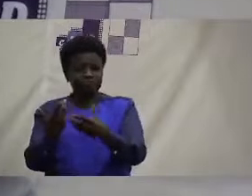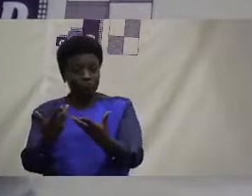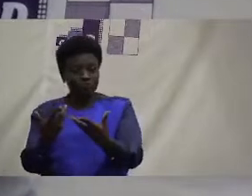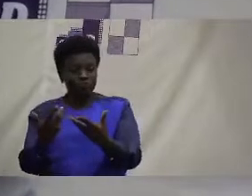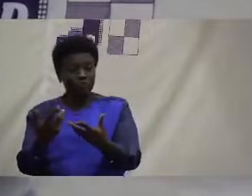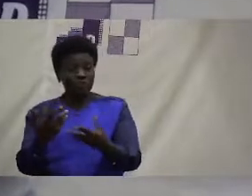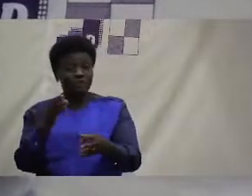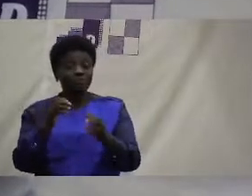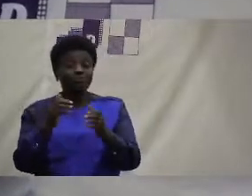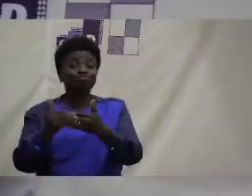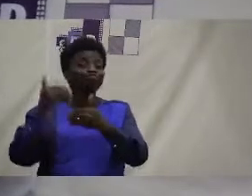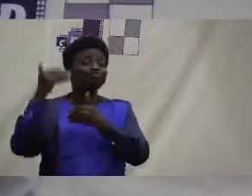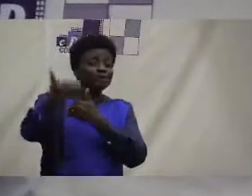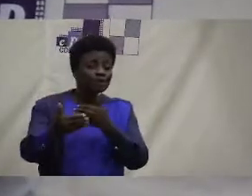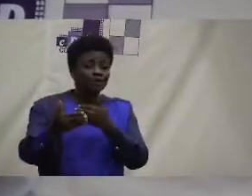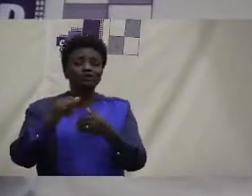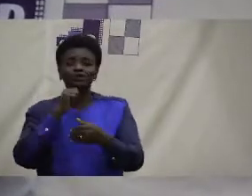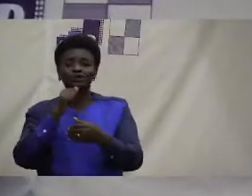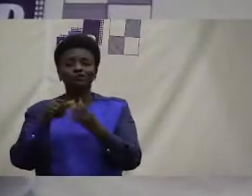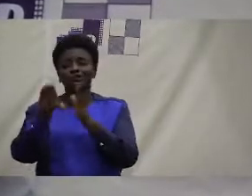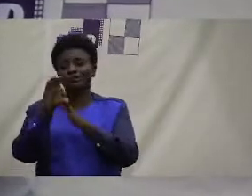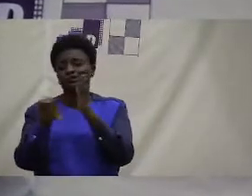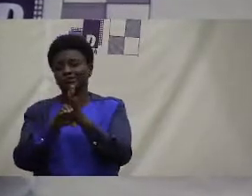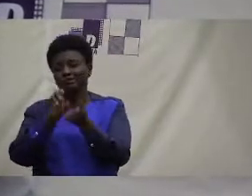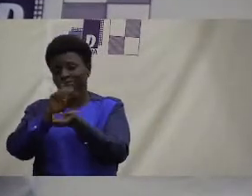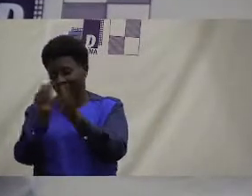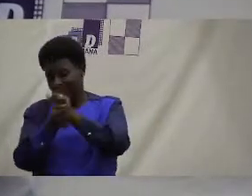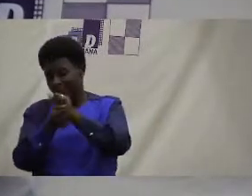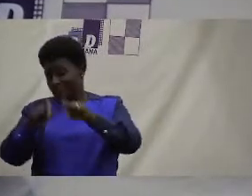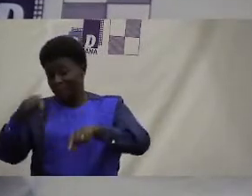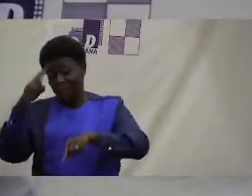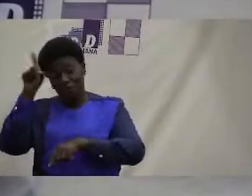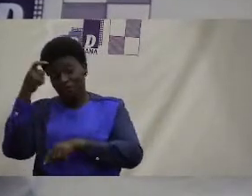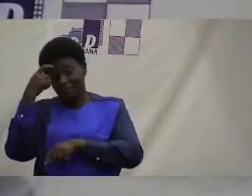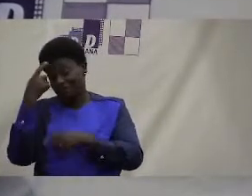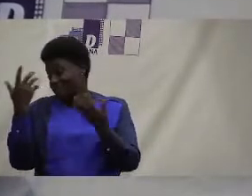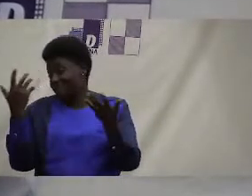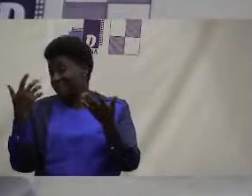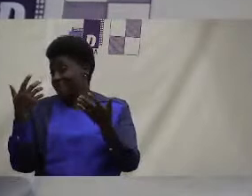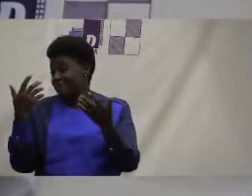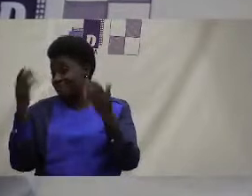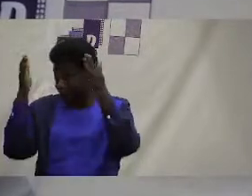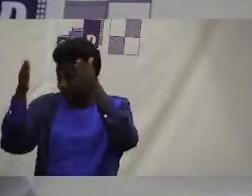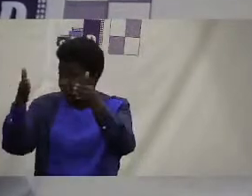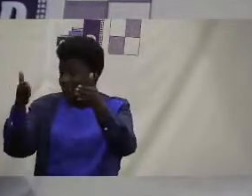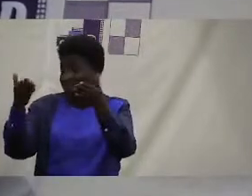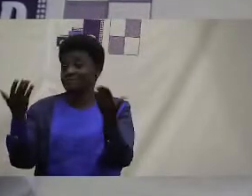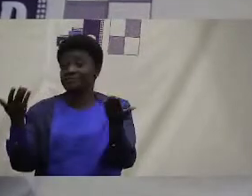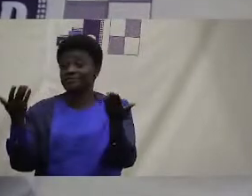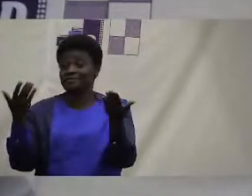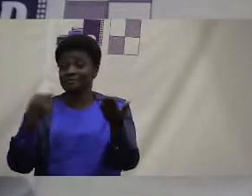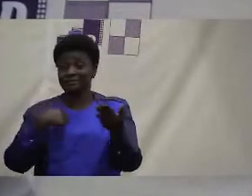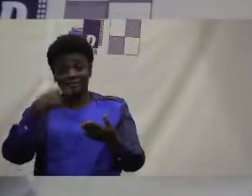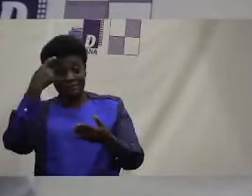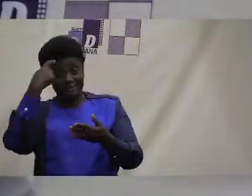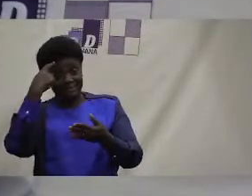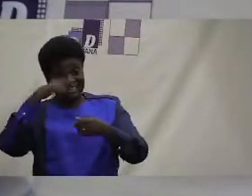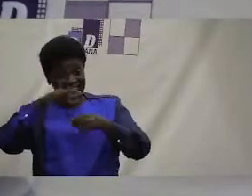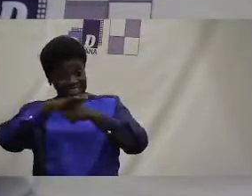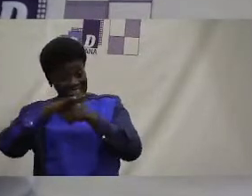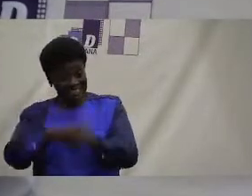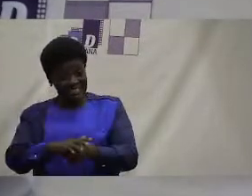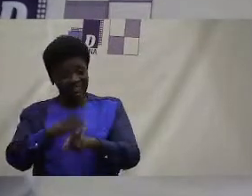change of governance, which has been a focus itself. And the stress from